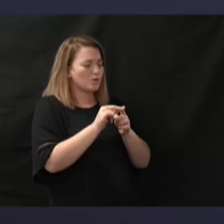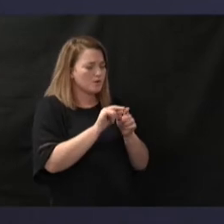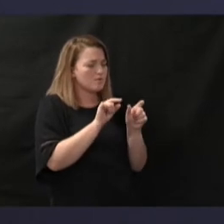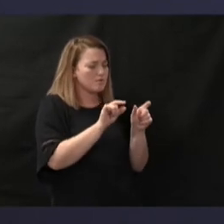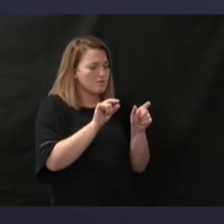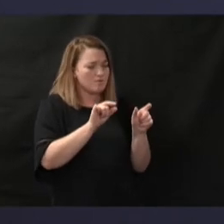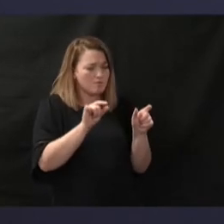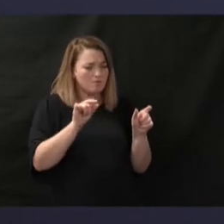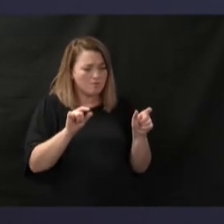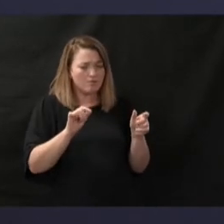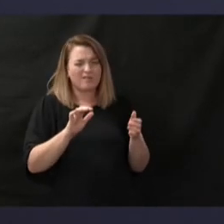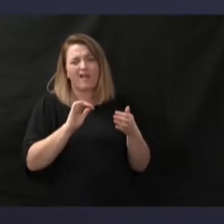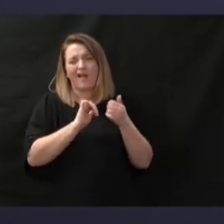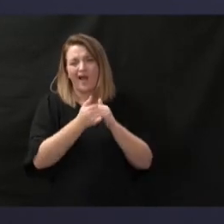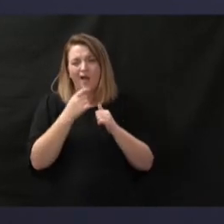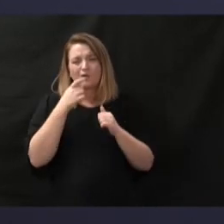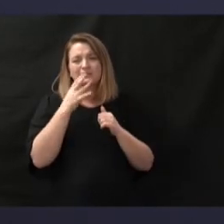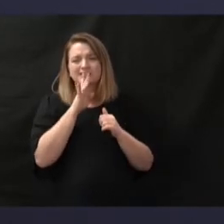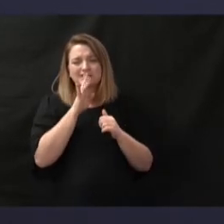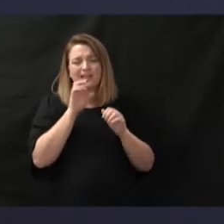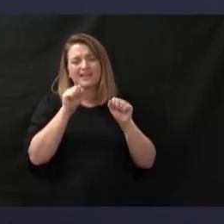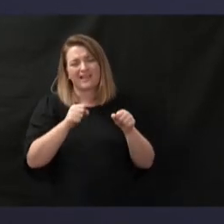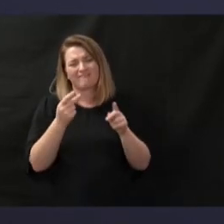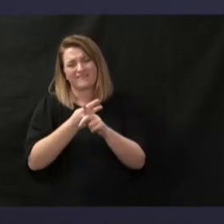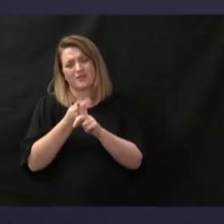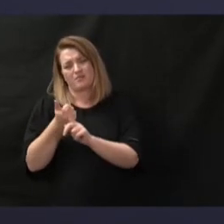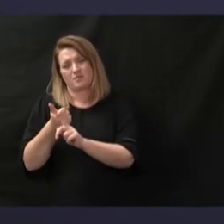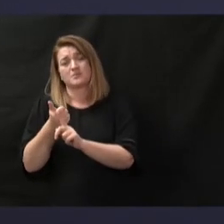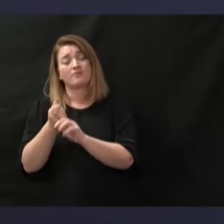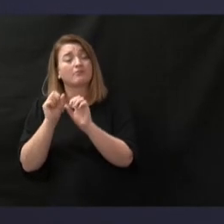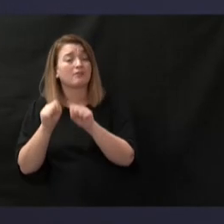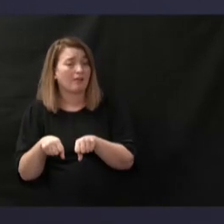own. Atlantic.